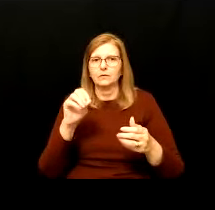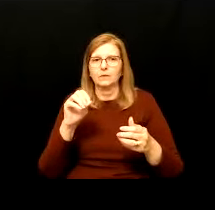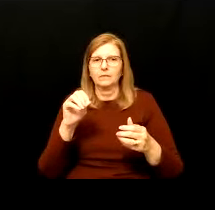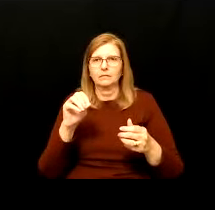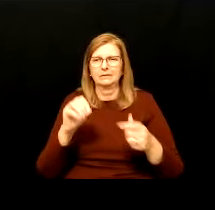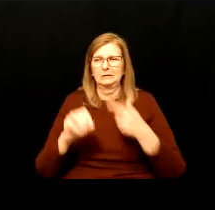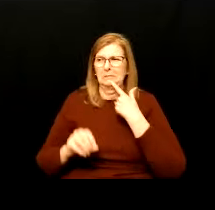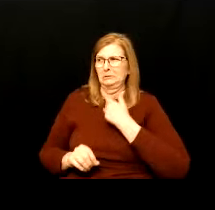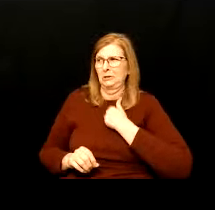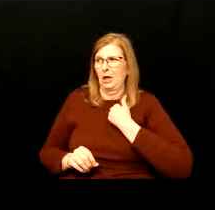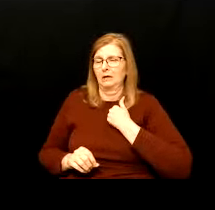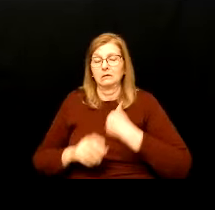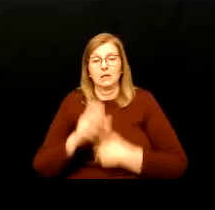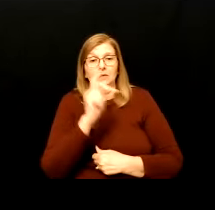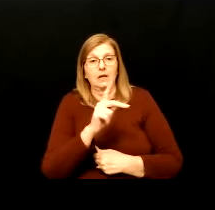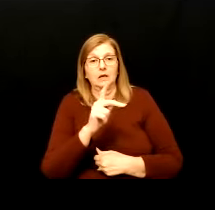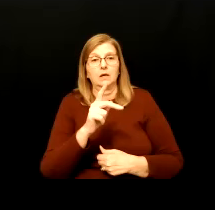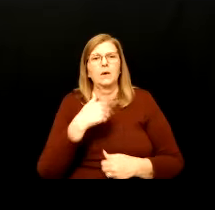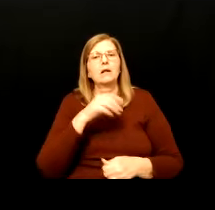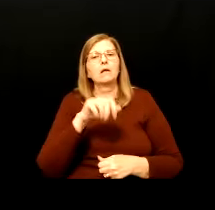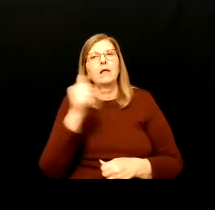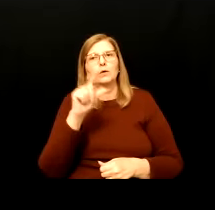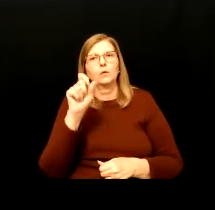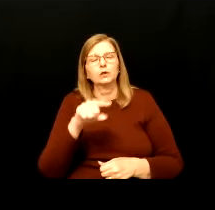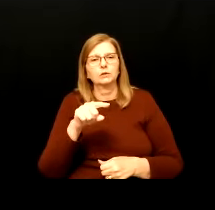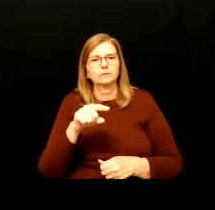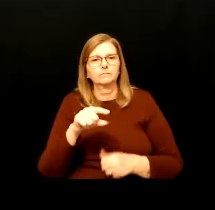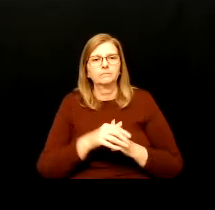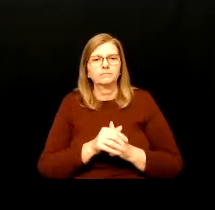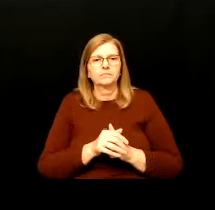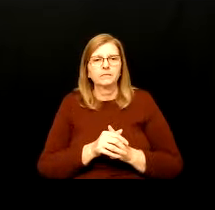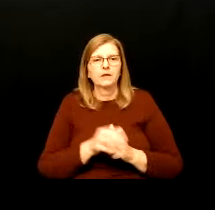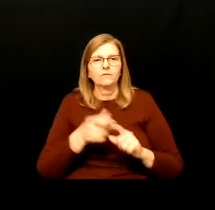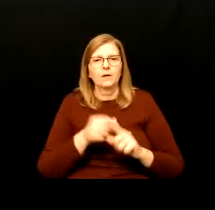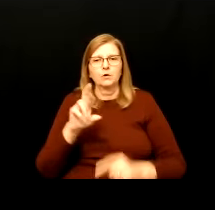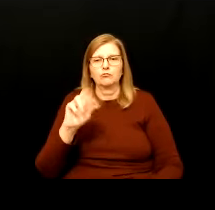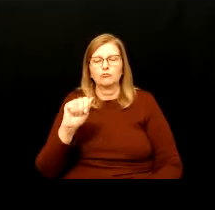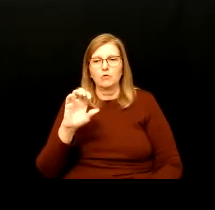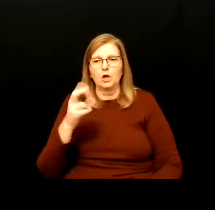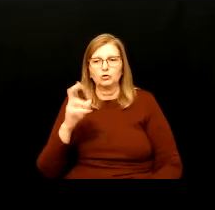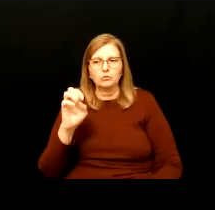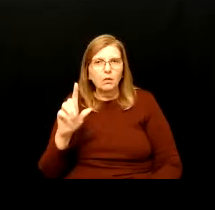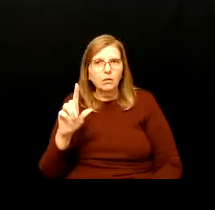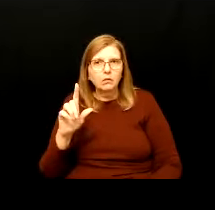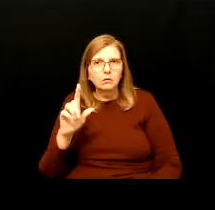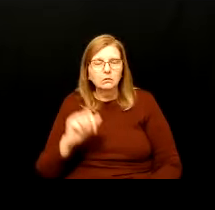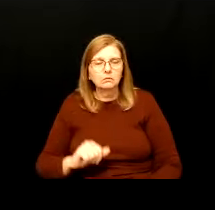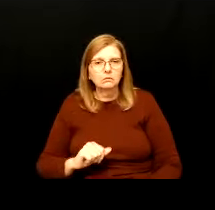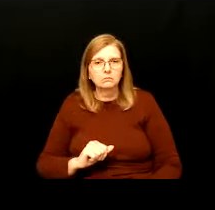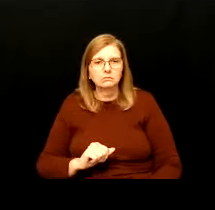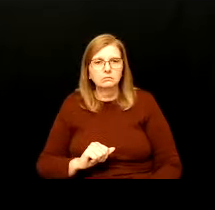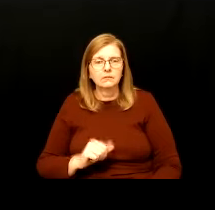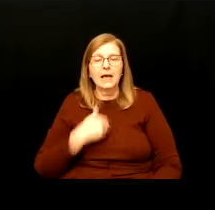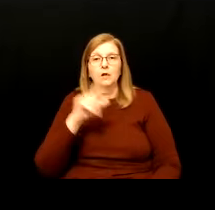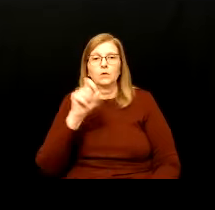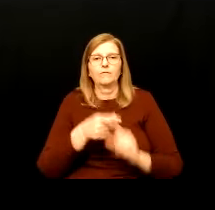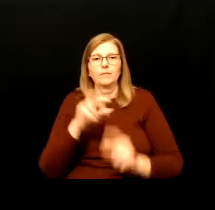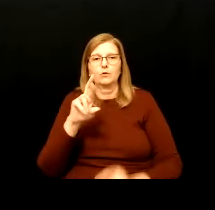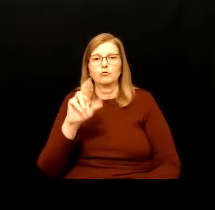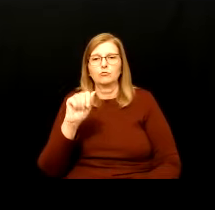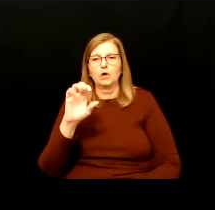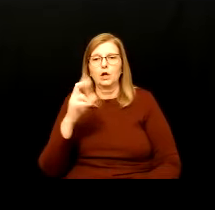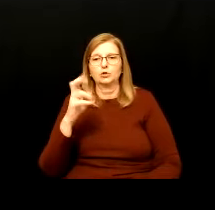sorry. That's okay. We had another Is question that better? from Rachel Labe. Hello. We had a question from Rachel